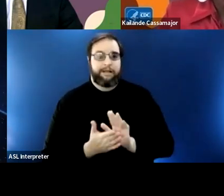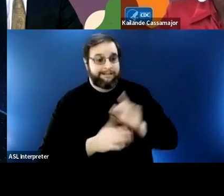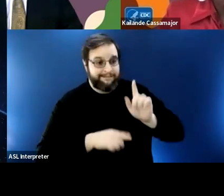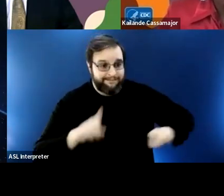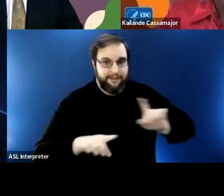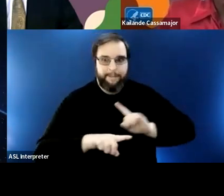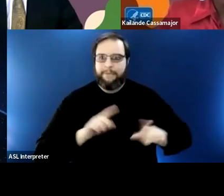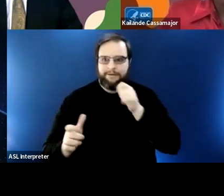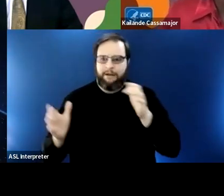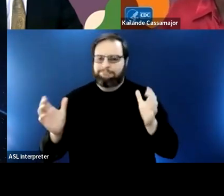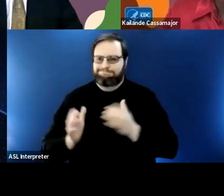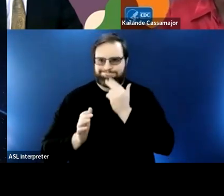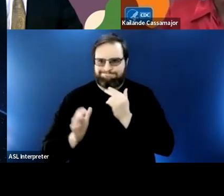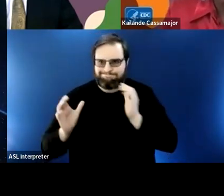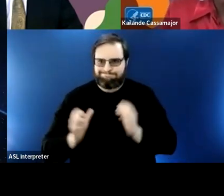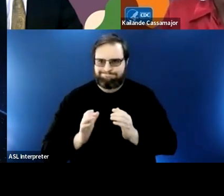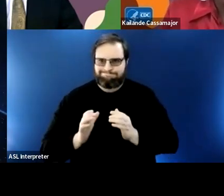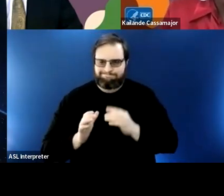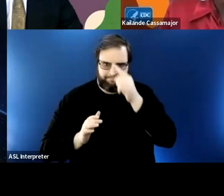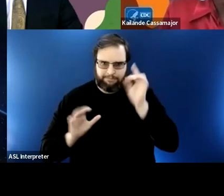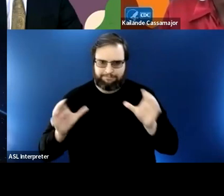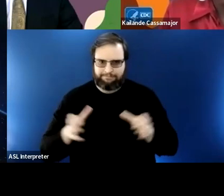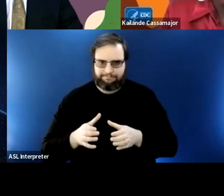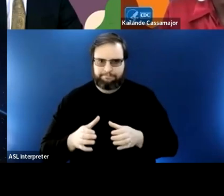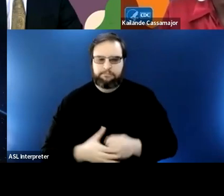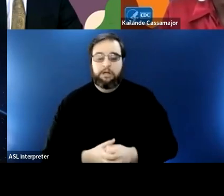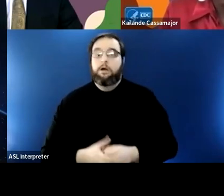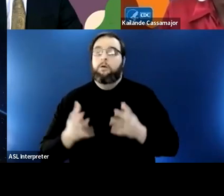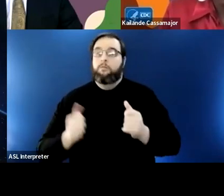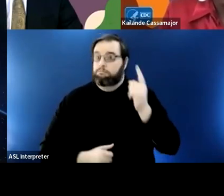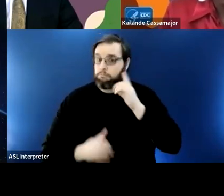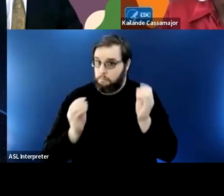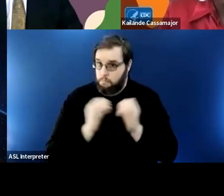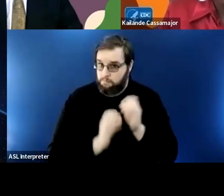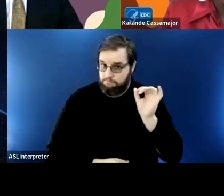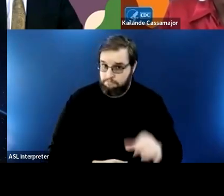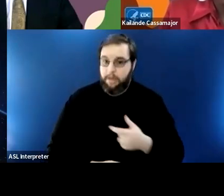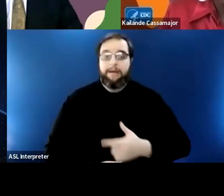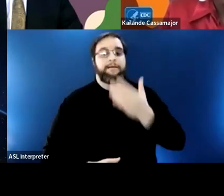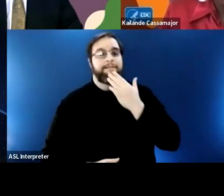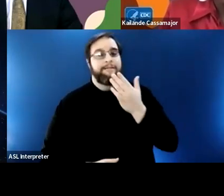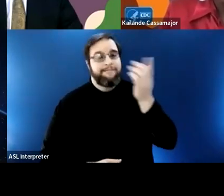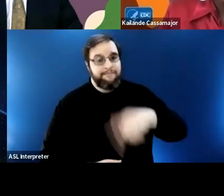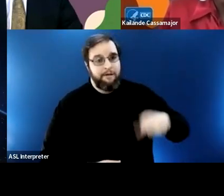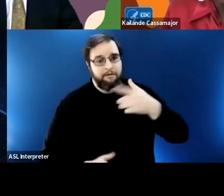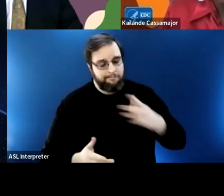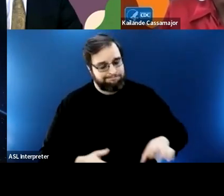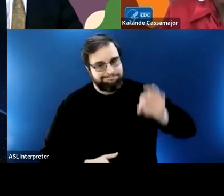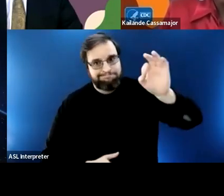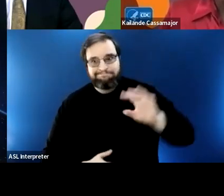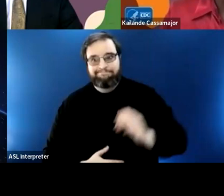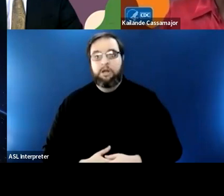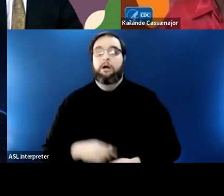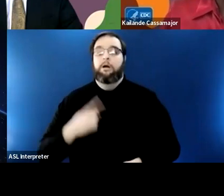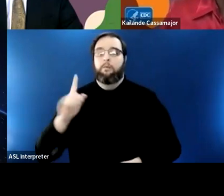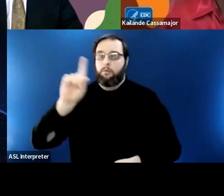is in a large Black population. So wanting to hear more about that and thanking you for bringing that up. There was a question about